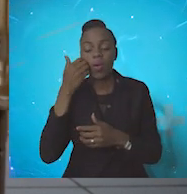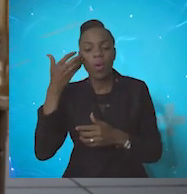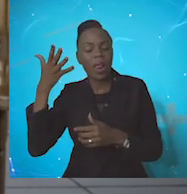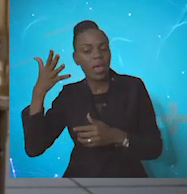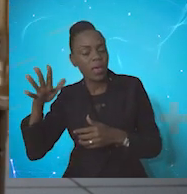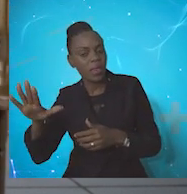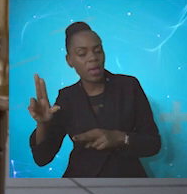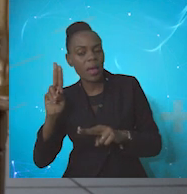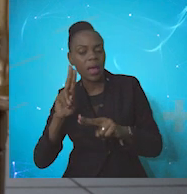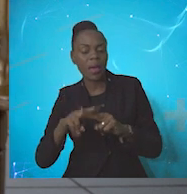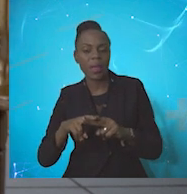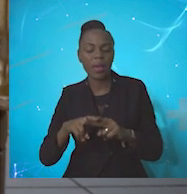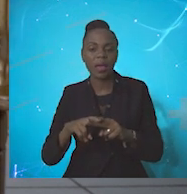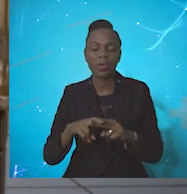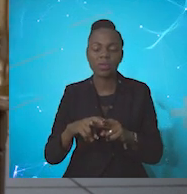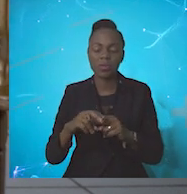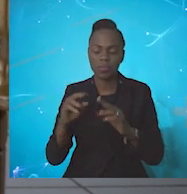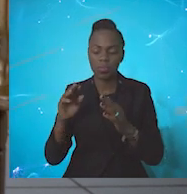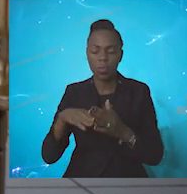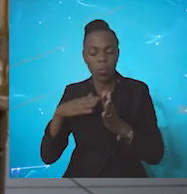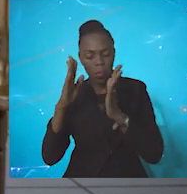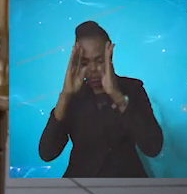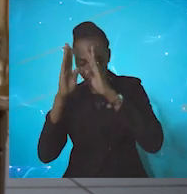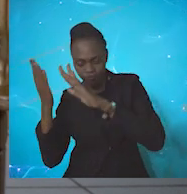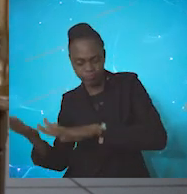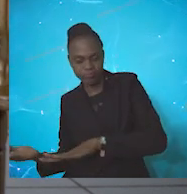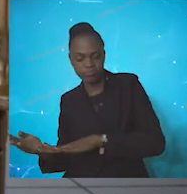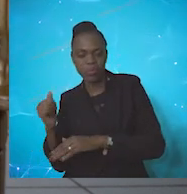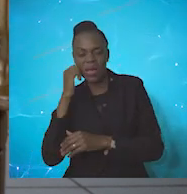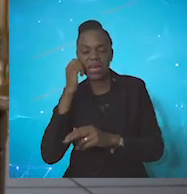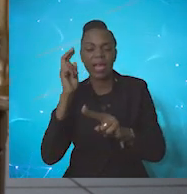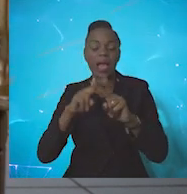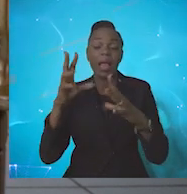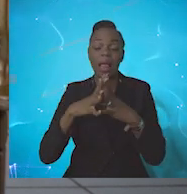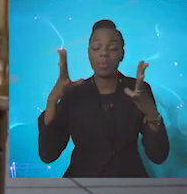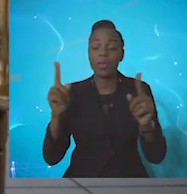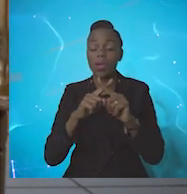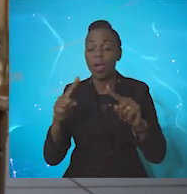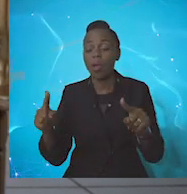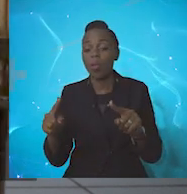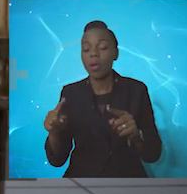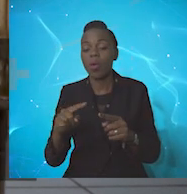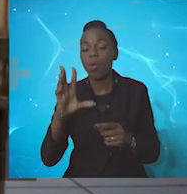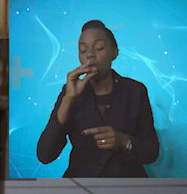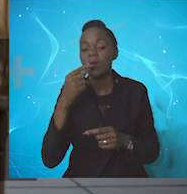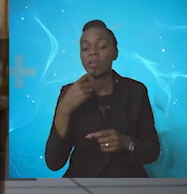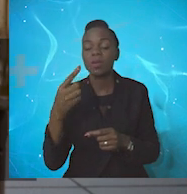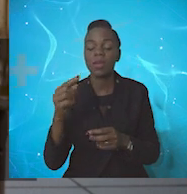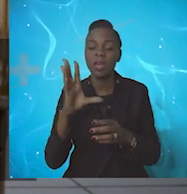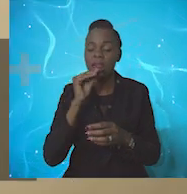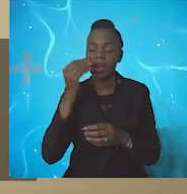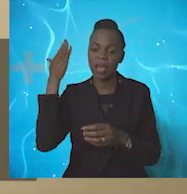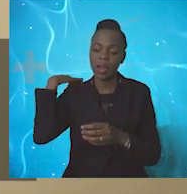seizures, and they can lose consciousness when the disease is very serious. But just to point out that, as I mentioned, this